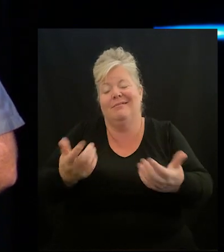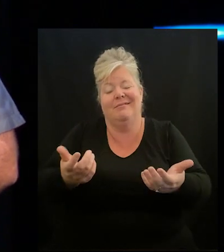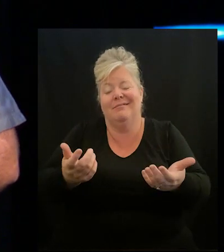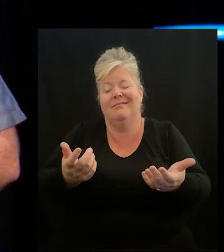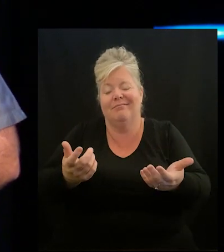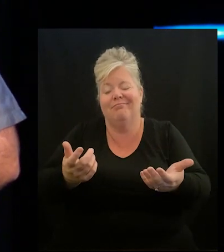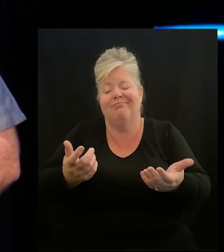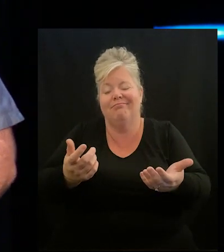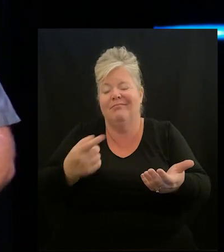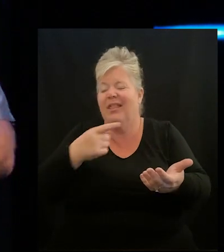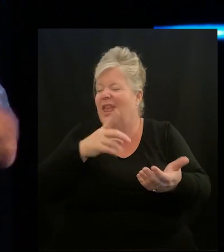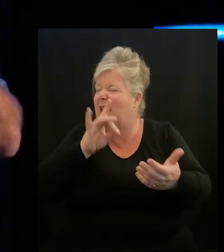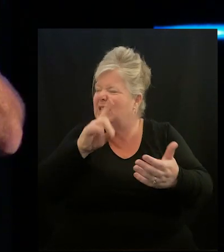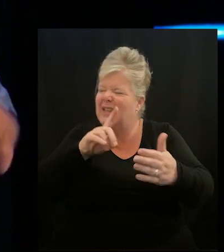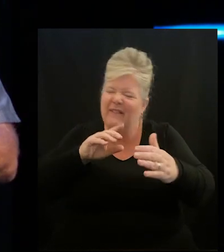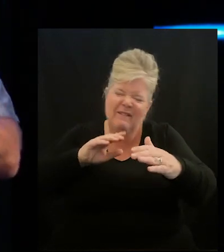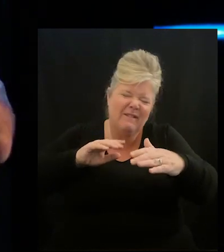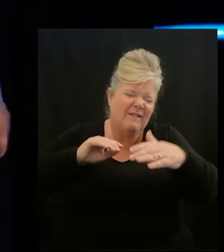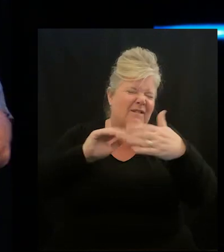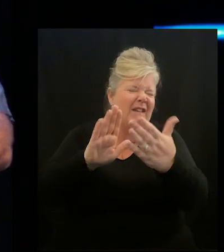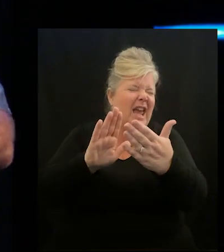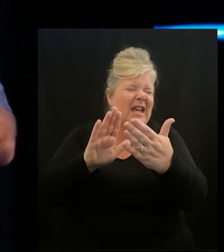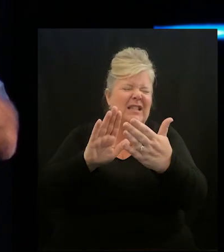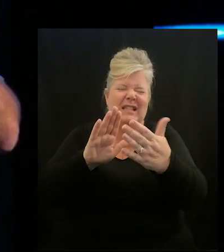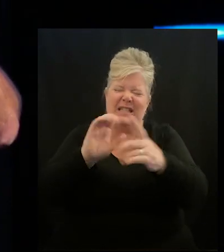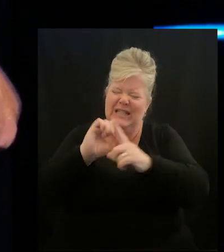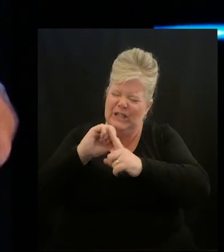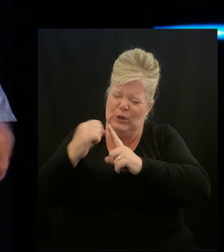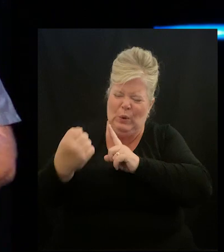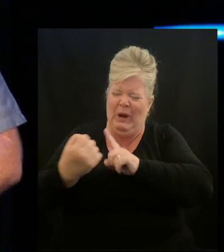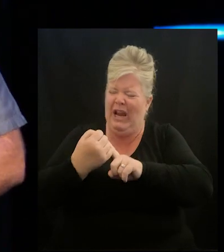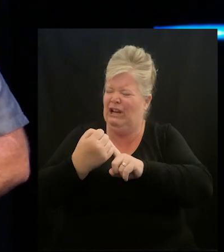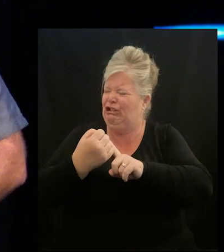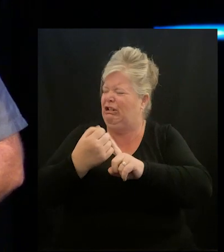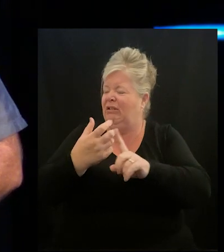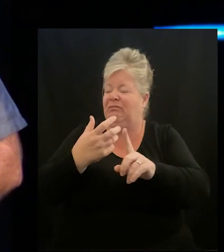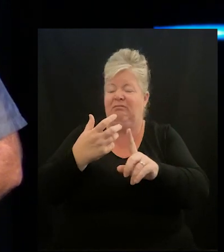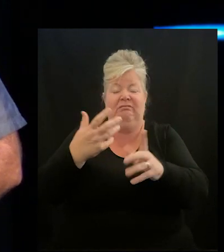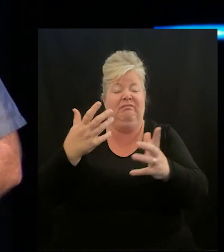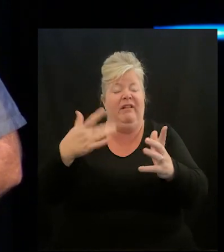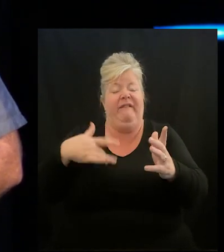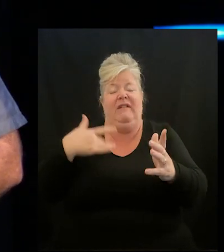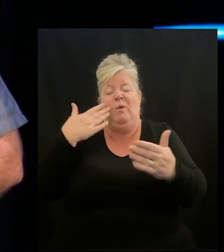who faced an unforeseen situation.